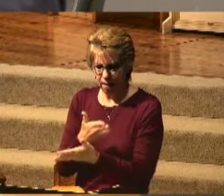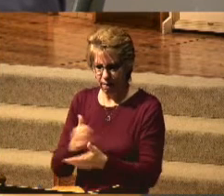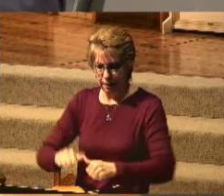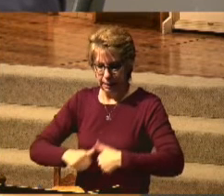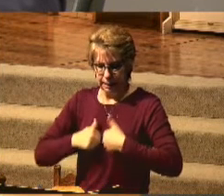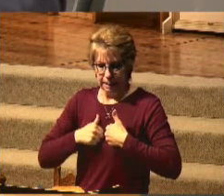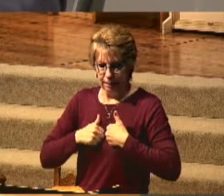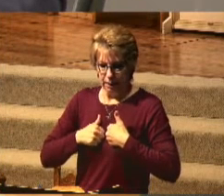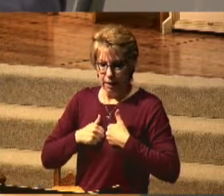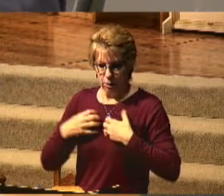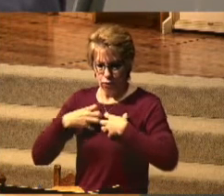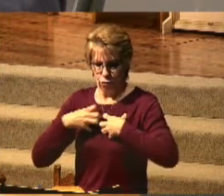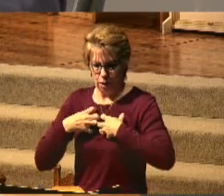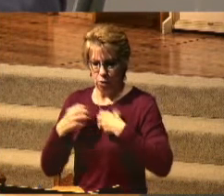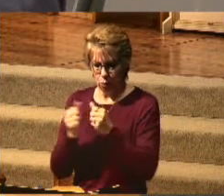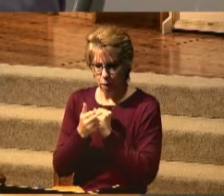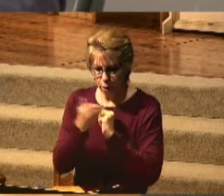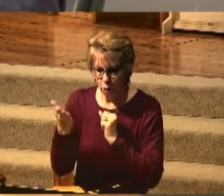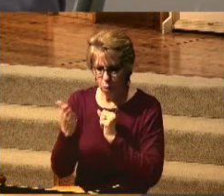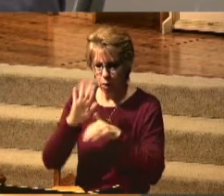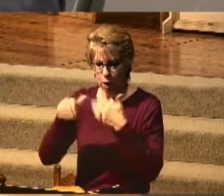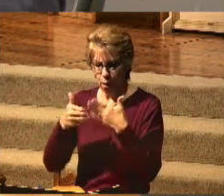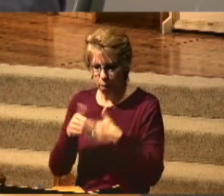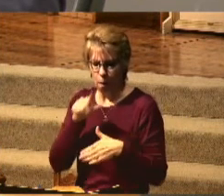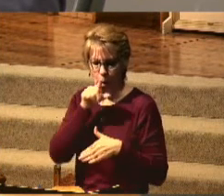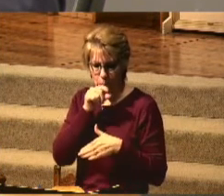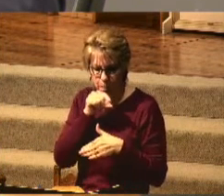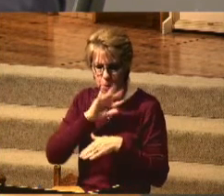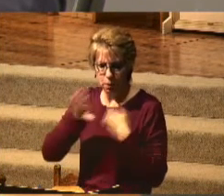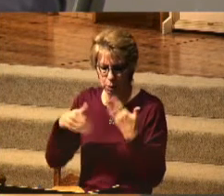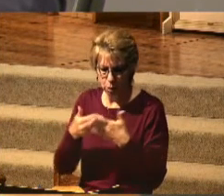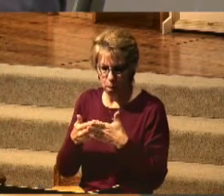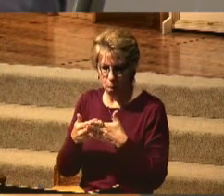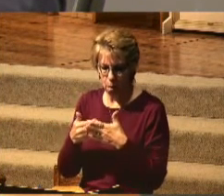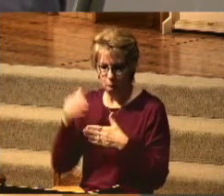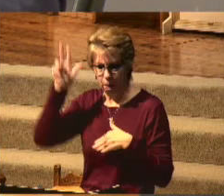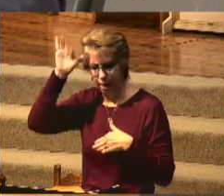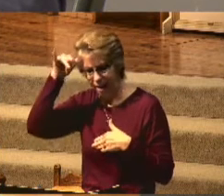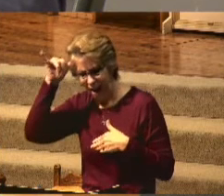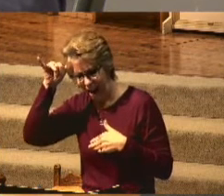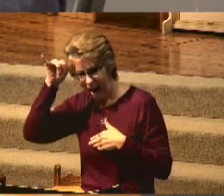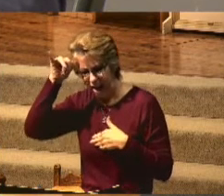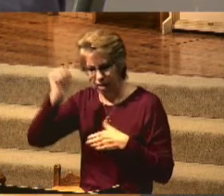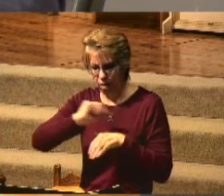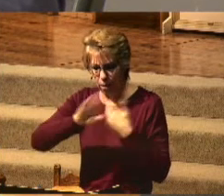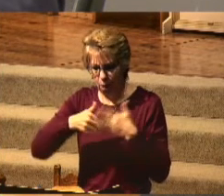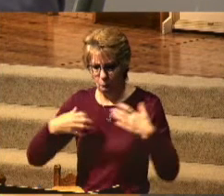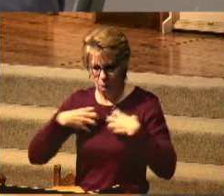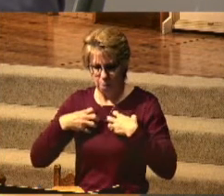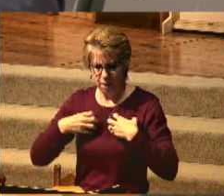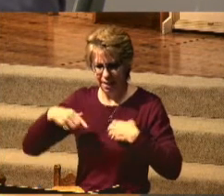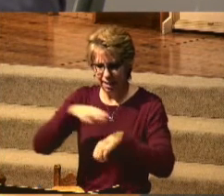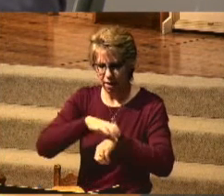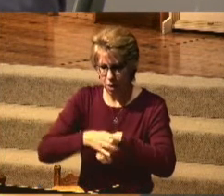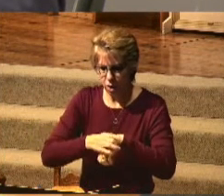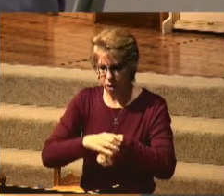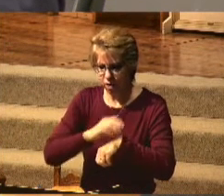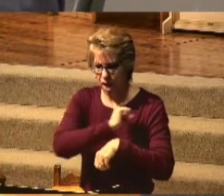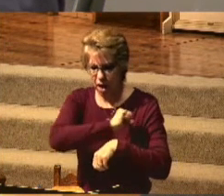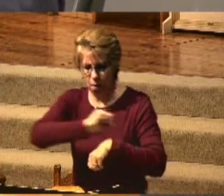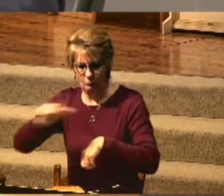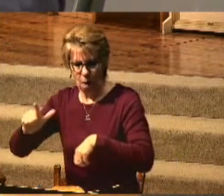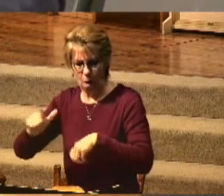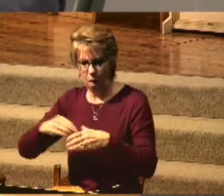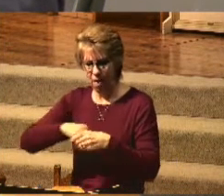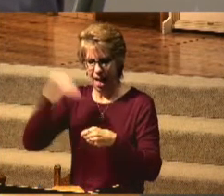cattle, and of every beast of the earth with you, from all that goeth out of the ark to every